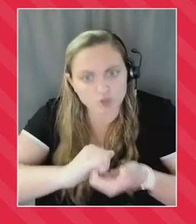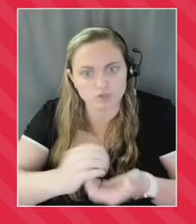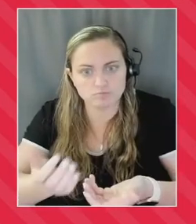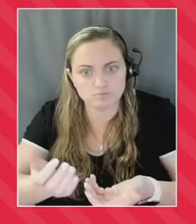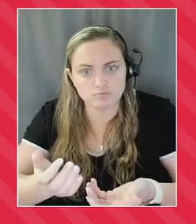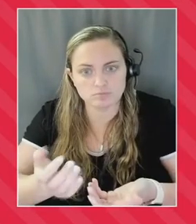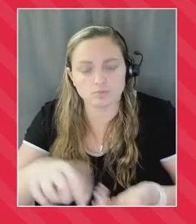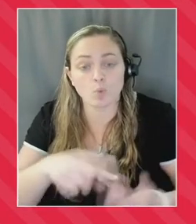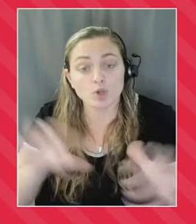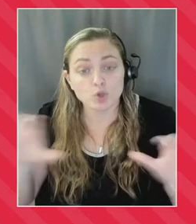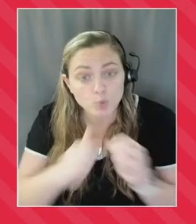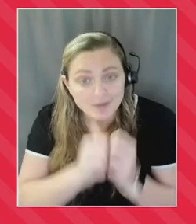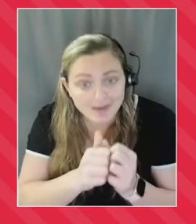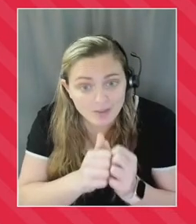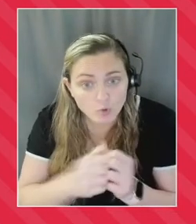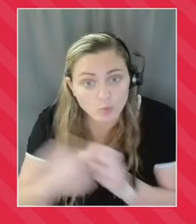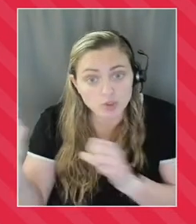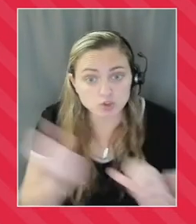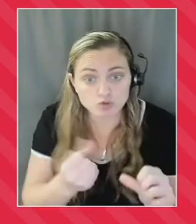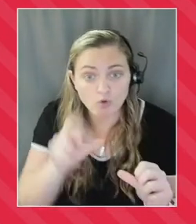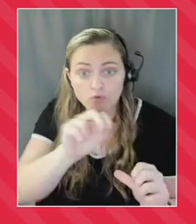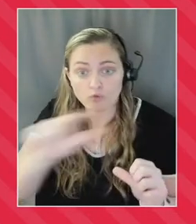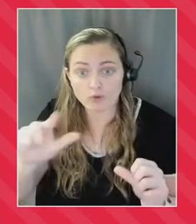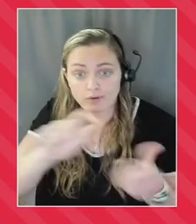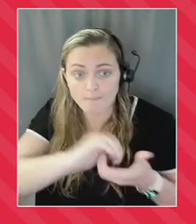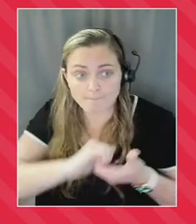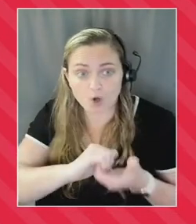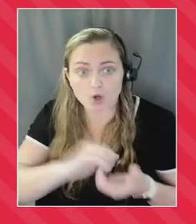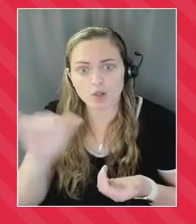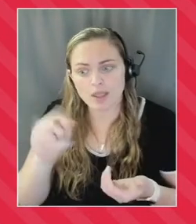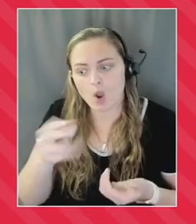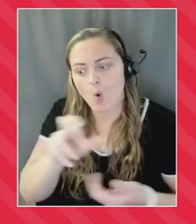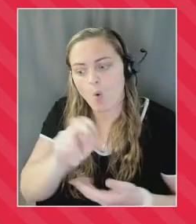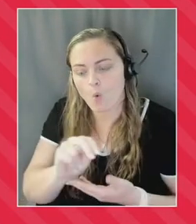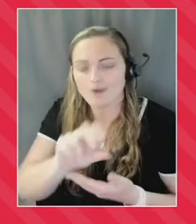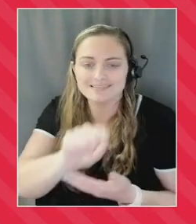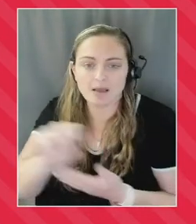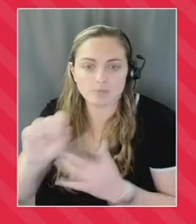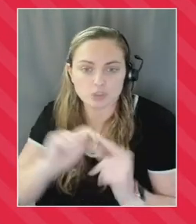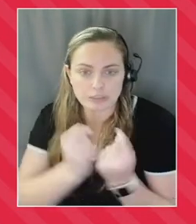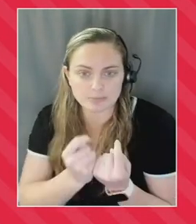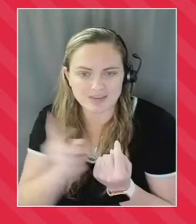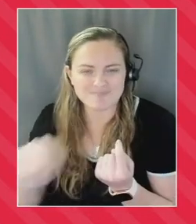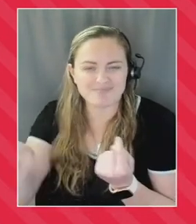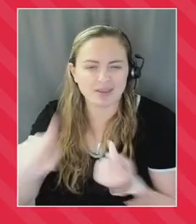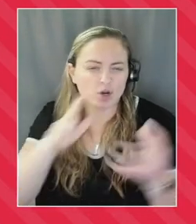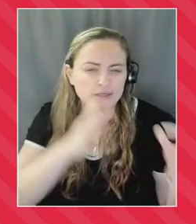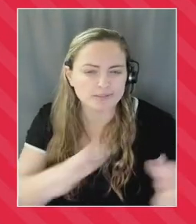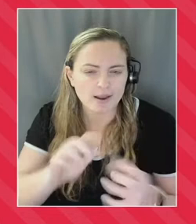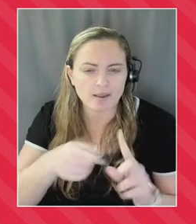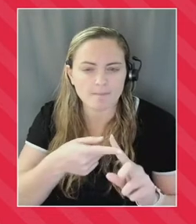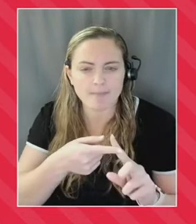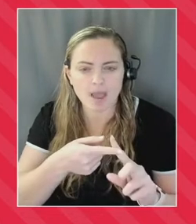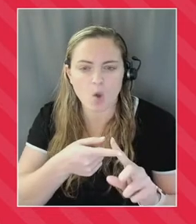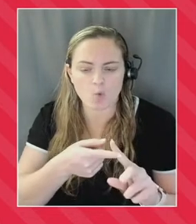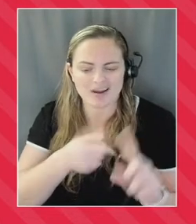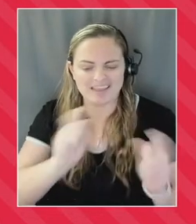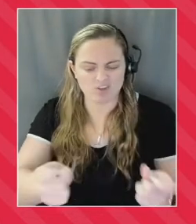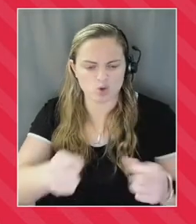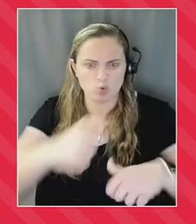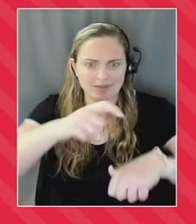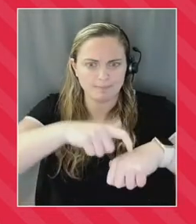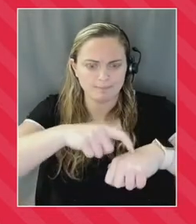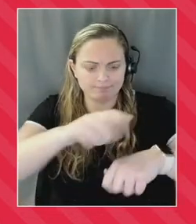you do it together with a strong retail partner like Gordon and the Stop & Shop team, they're making decision on assets to give you the space to go put